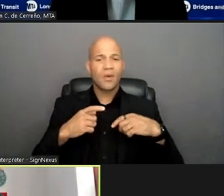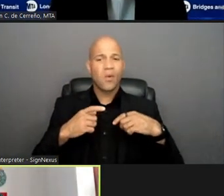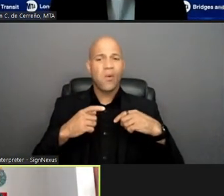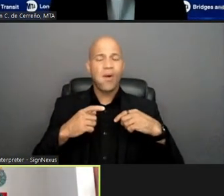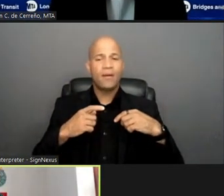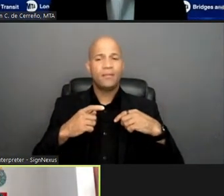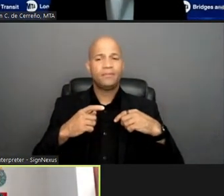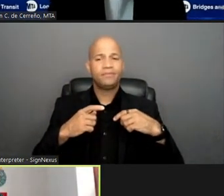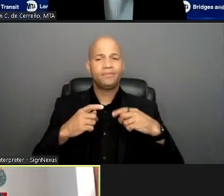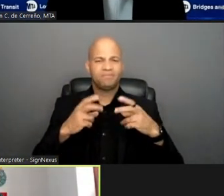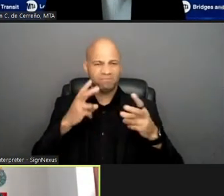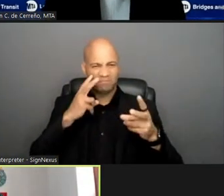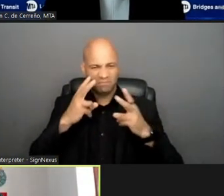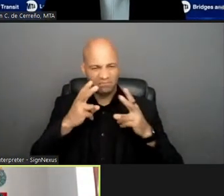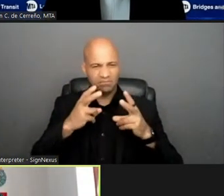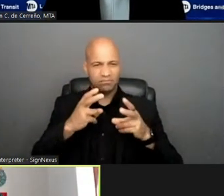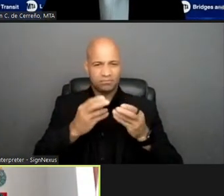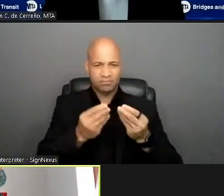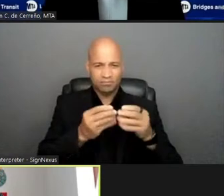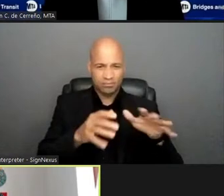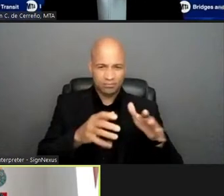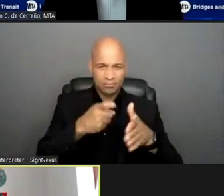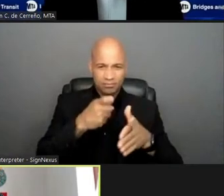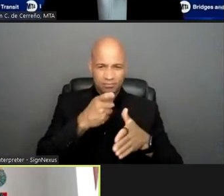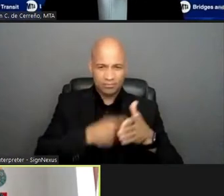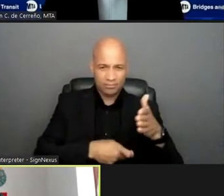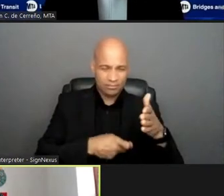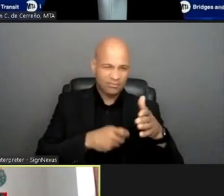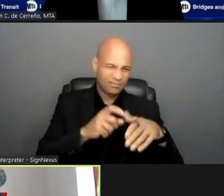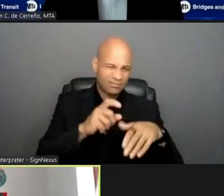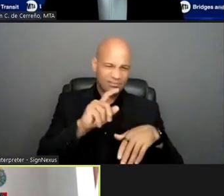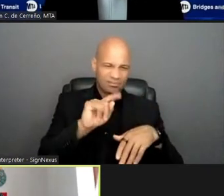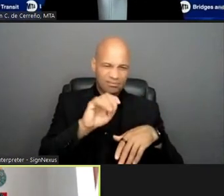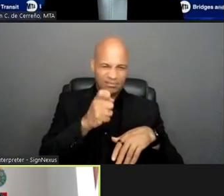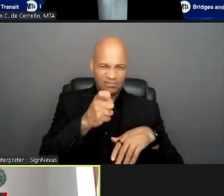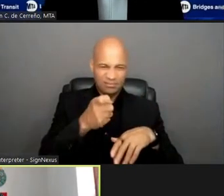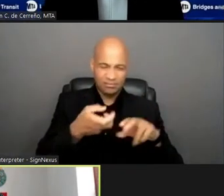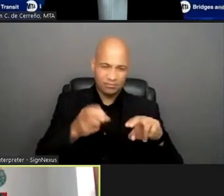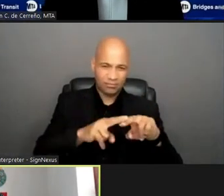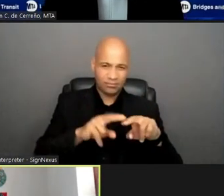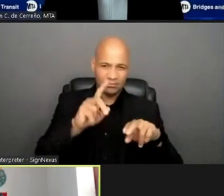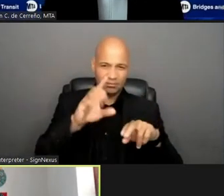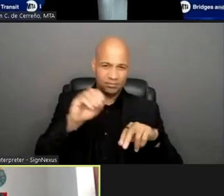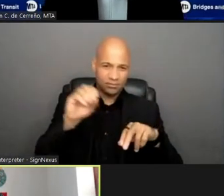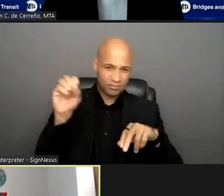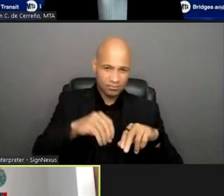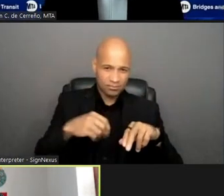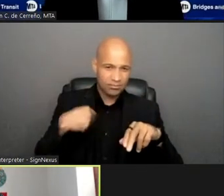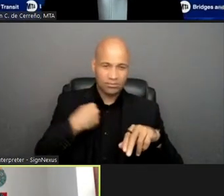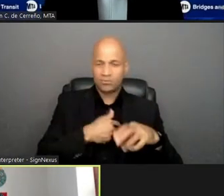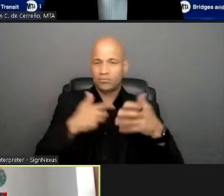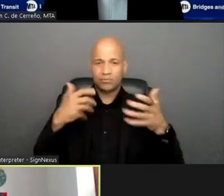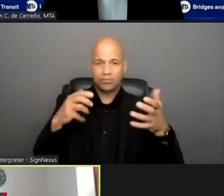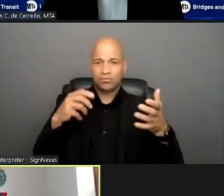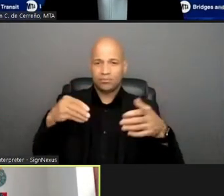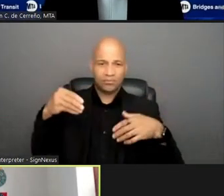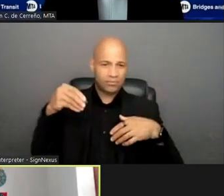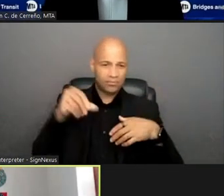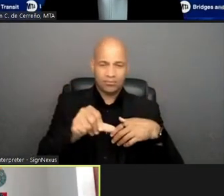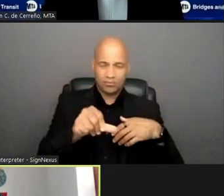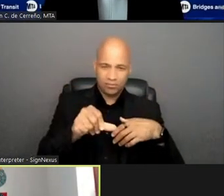Owners property taxes have increased 100 percent we are already paying various types of